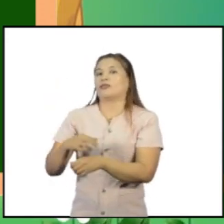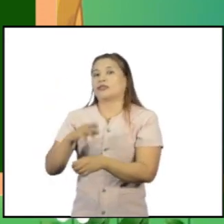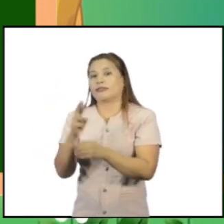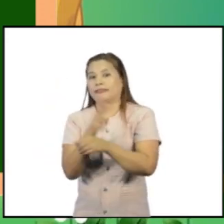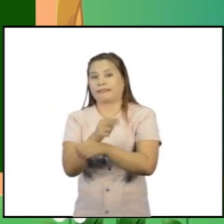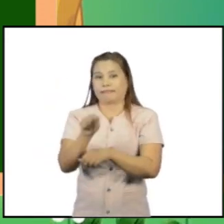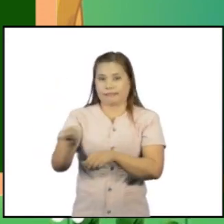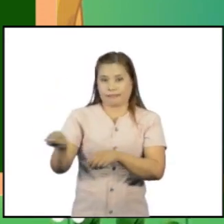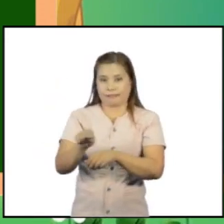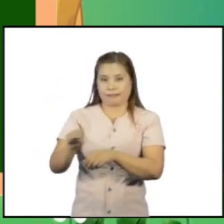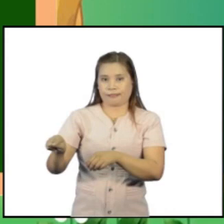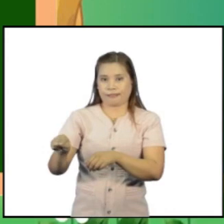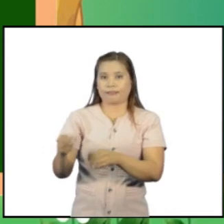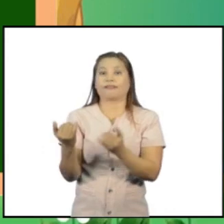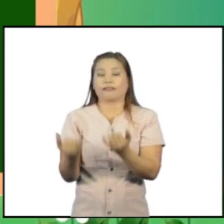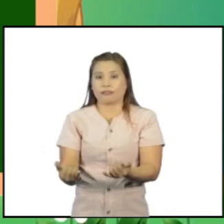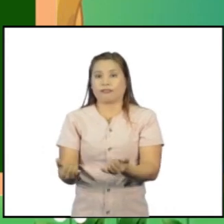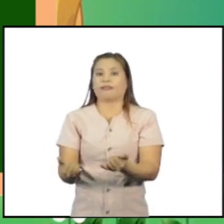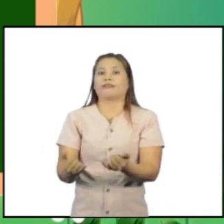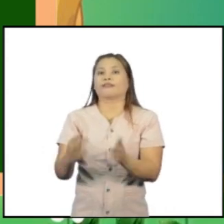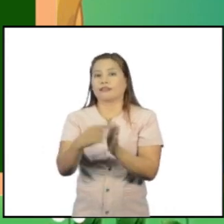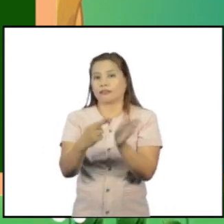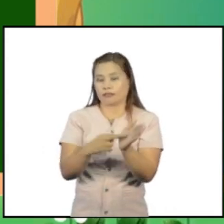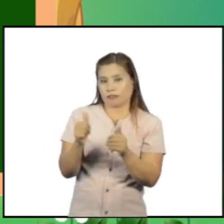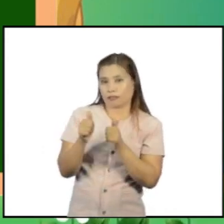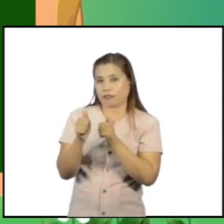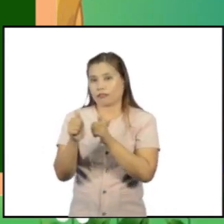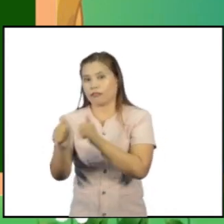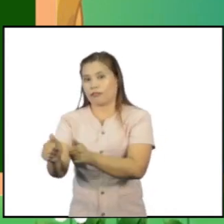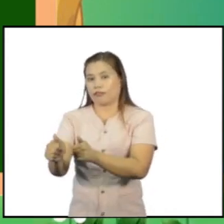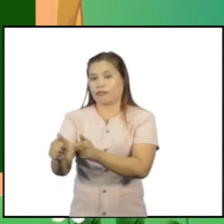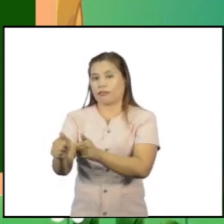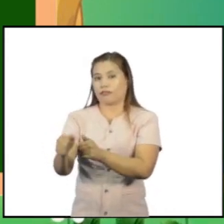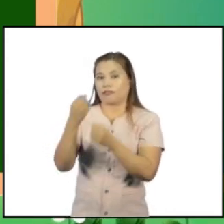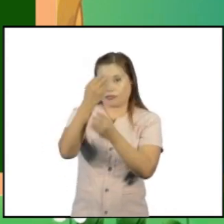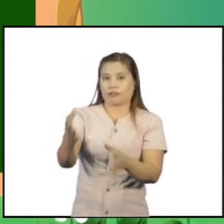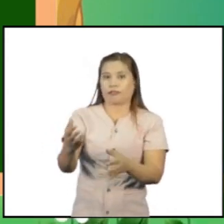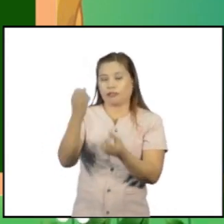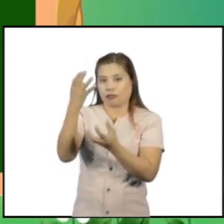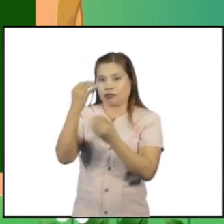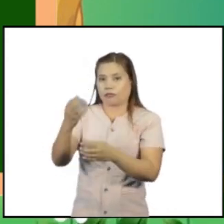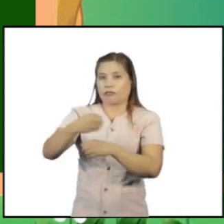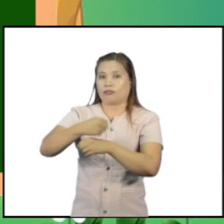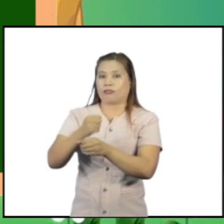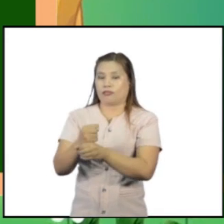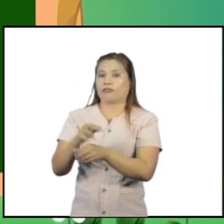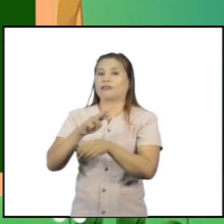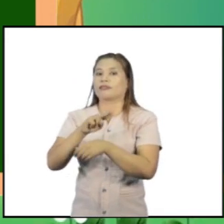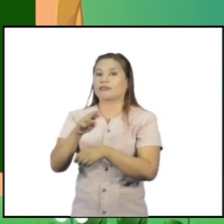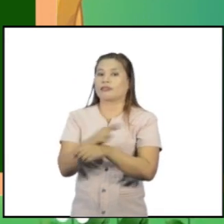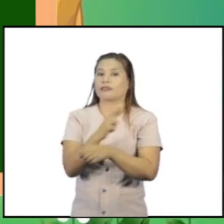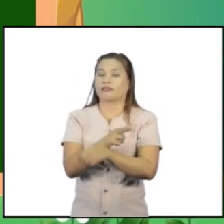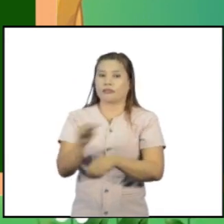regular nouns. These are the rules to follow in forming plural form of regular